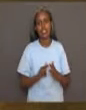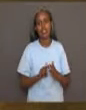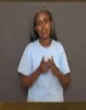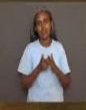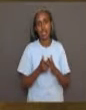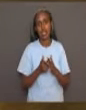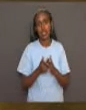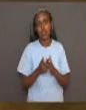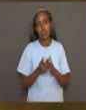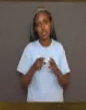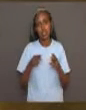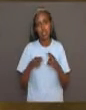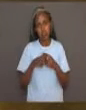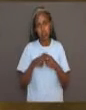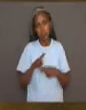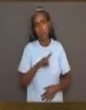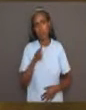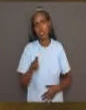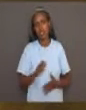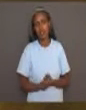begin with a brief quiz.